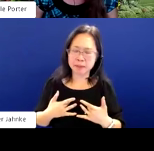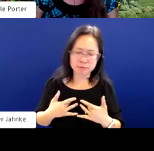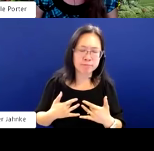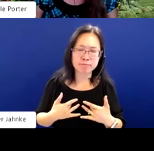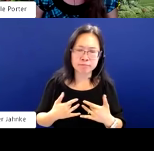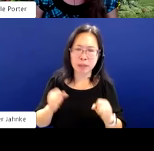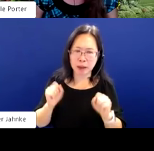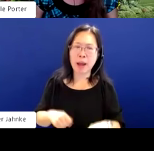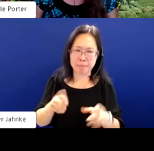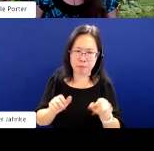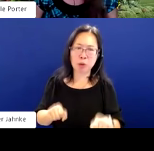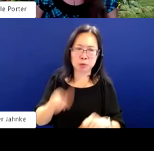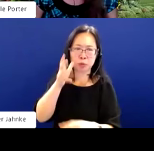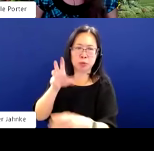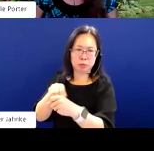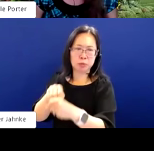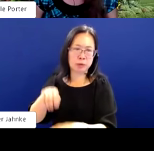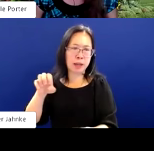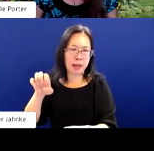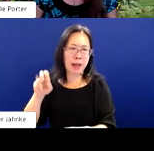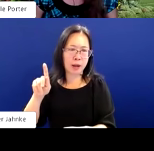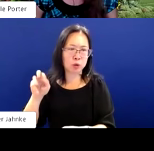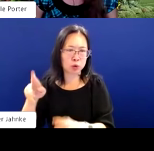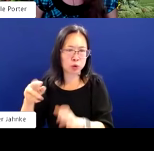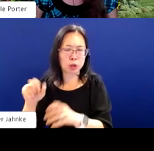to elder abuse.